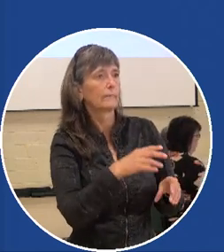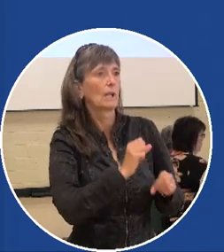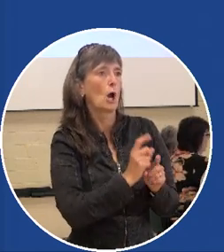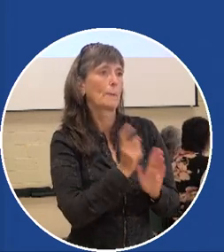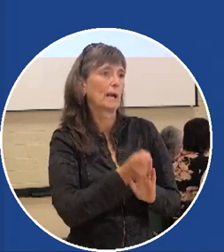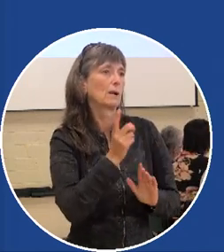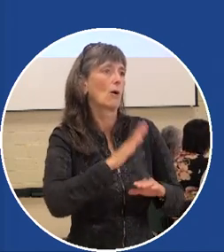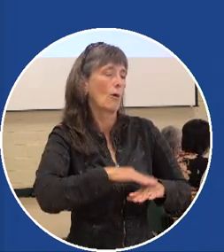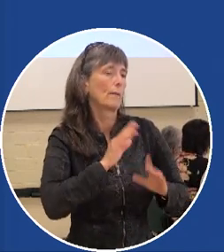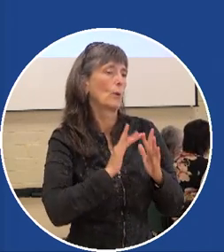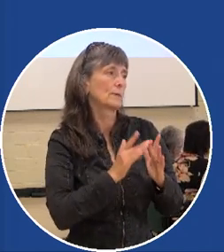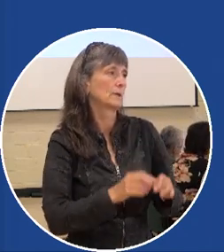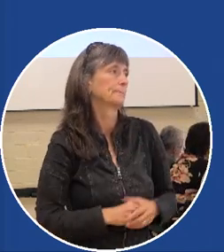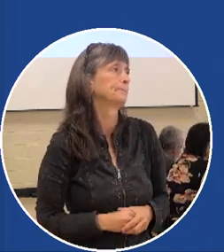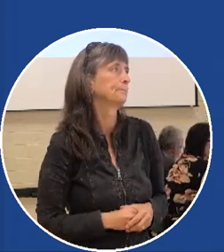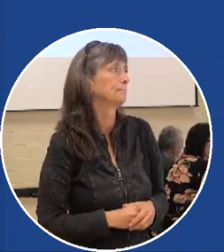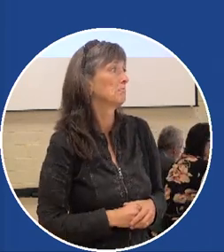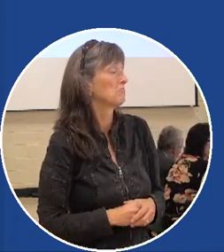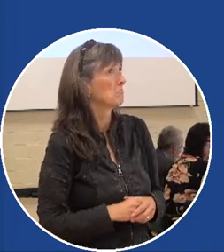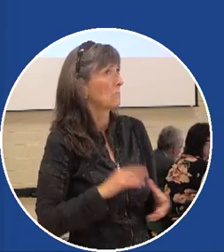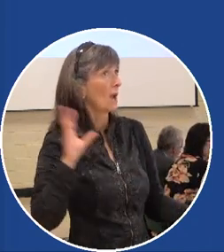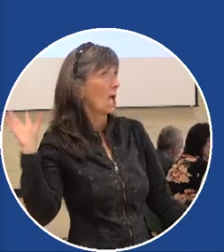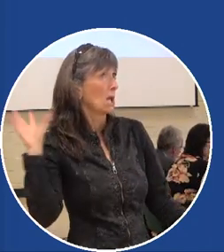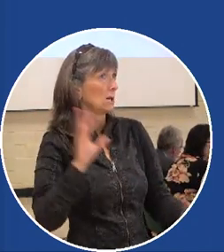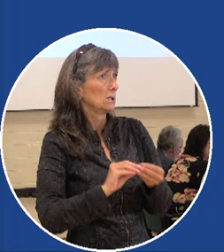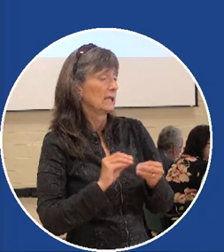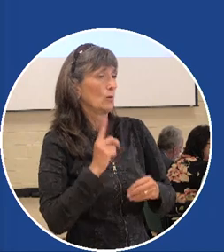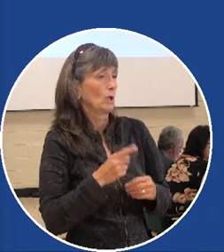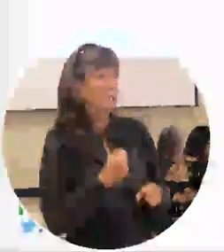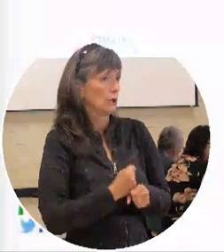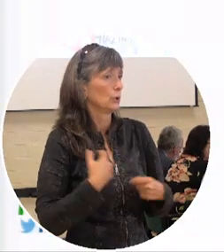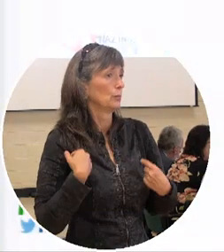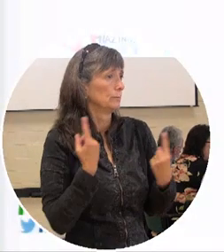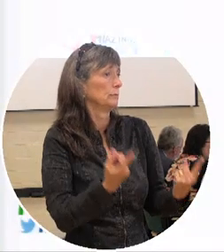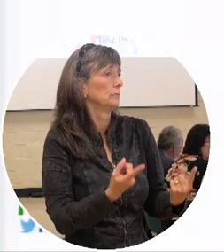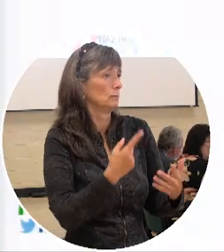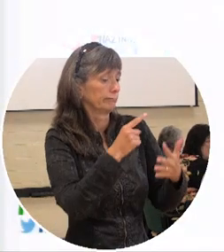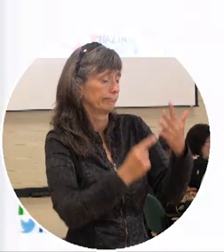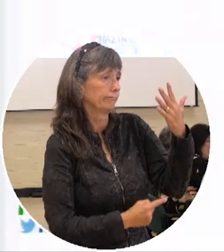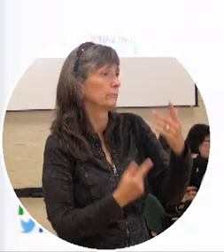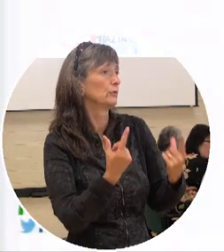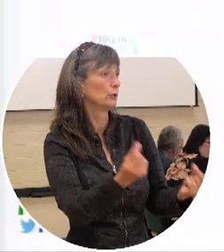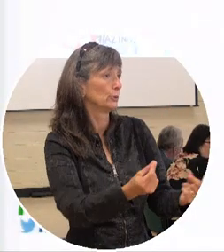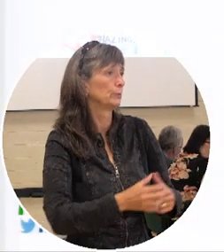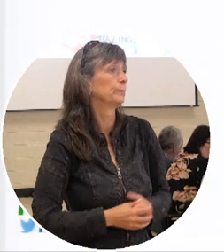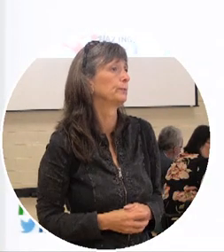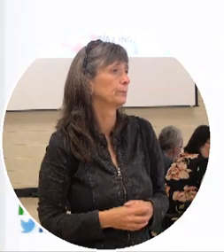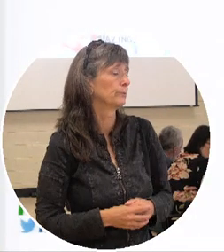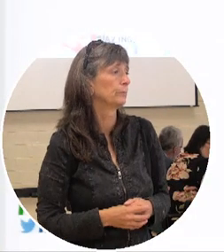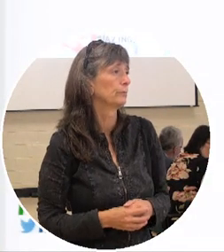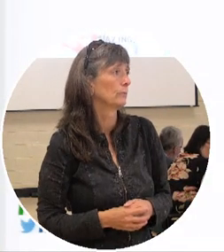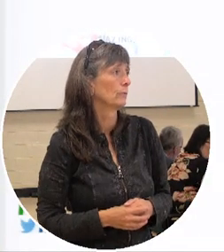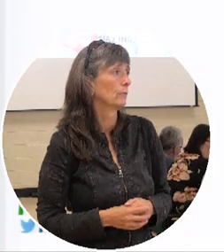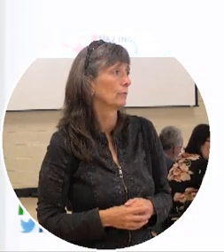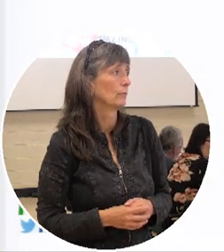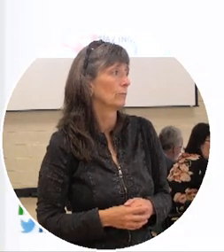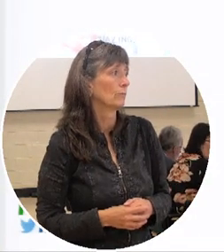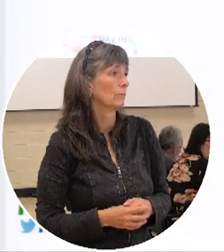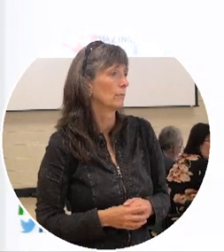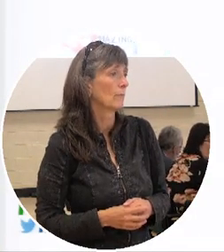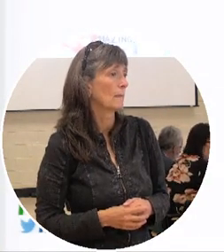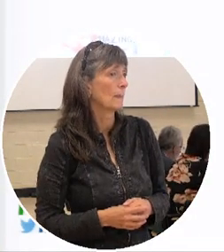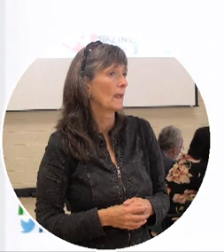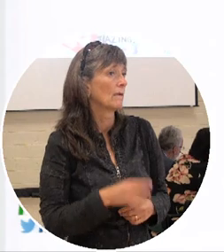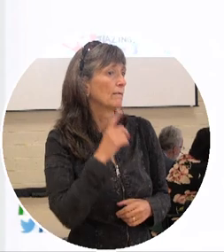So that pretty much covers this past year in terms of the highlights of the